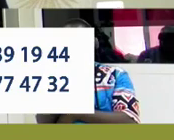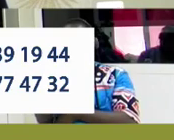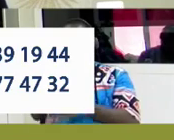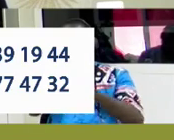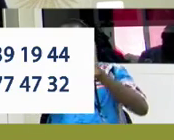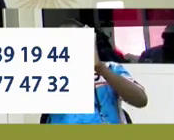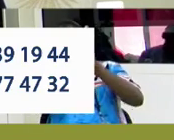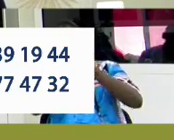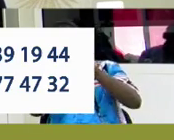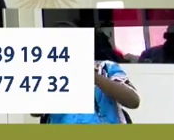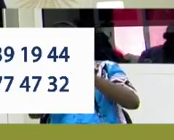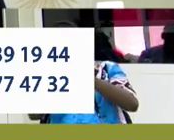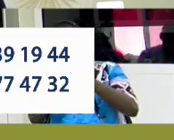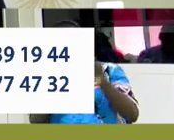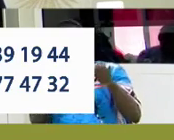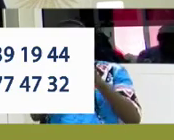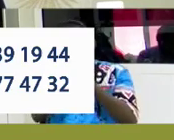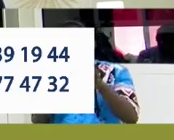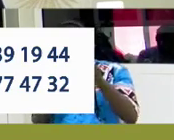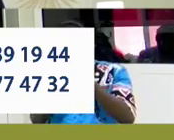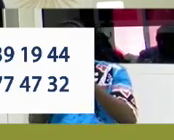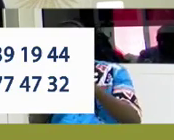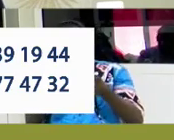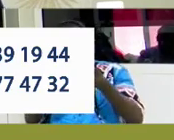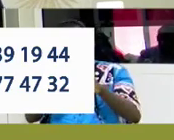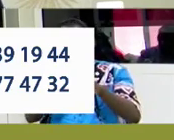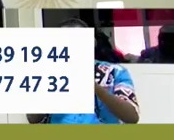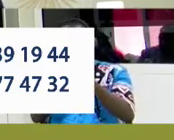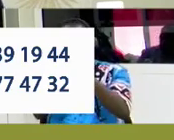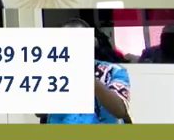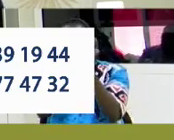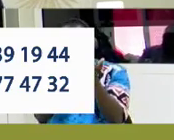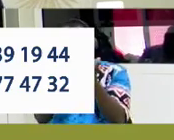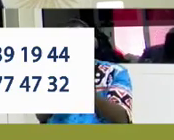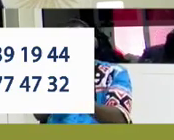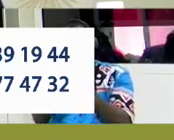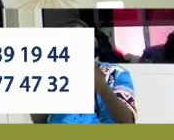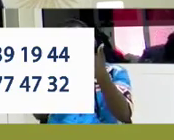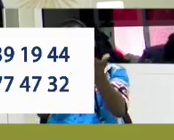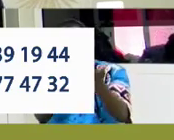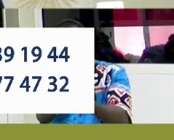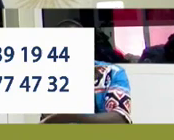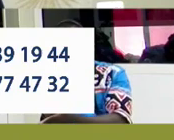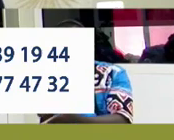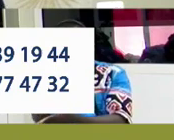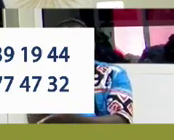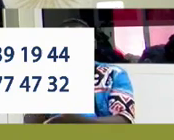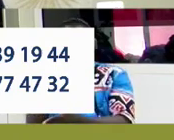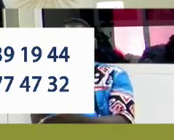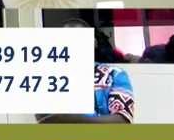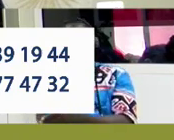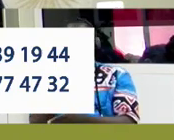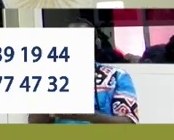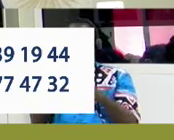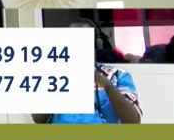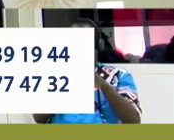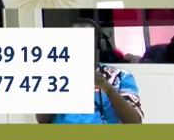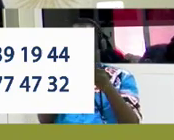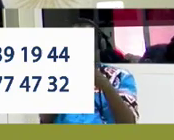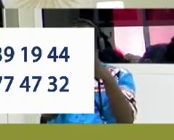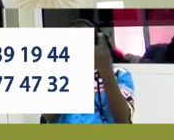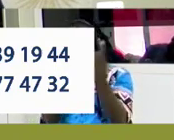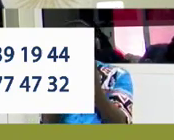standard operating procedures booklet that you were given that contained these things. Ignoring those rules, that's something